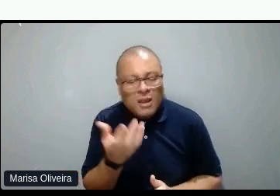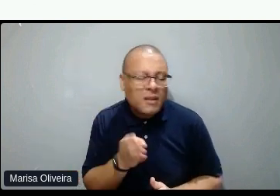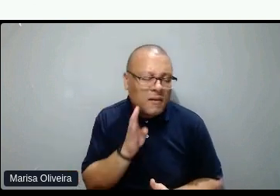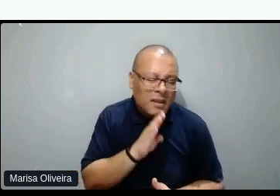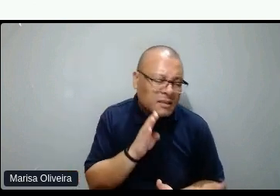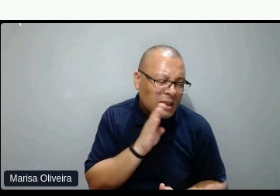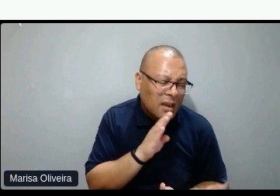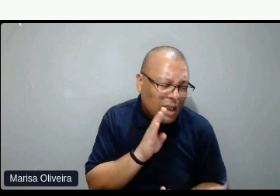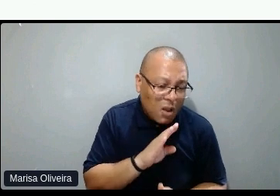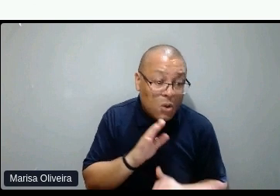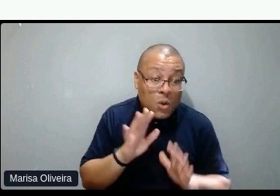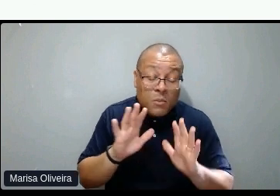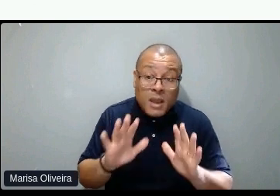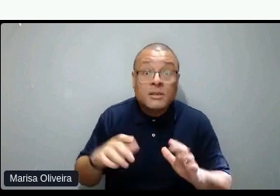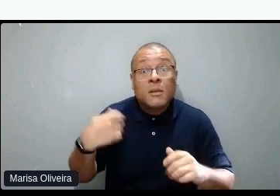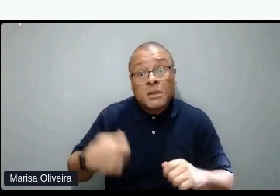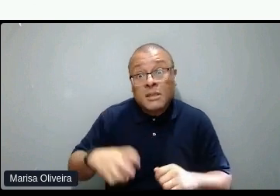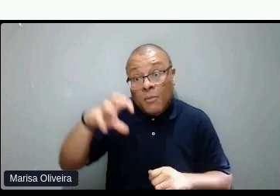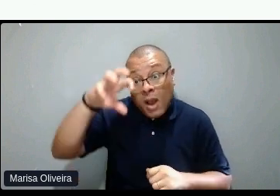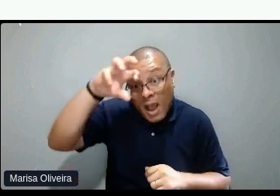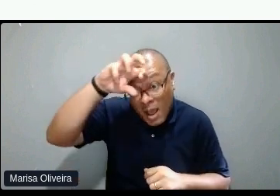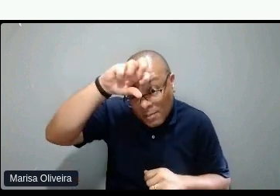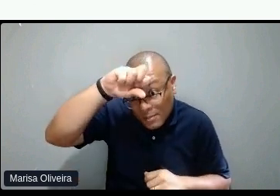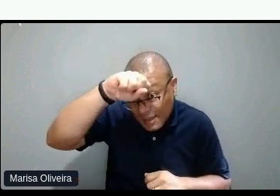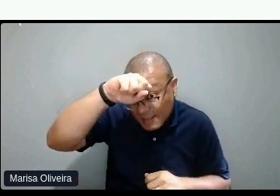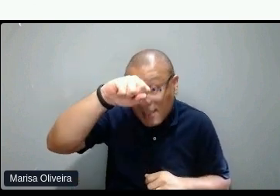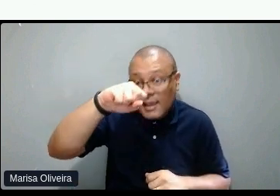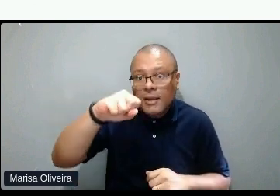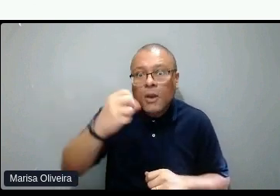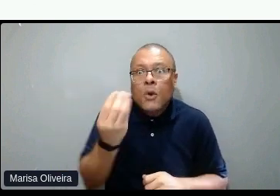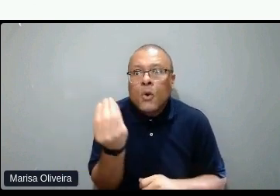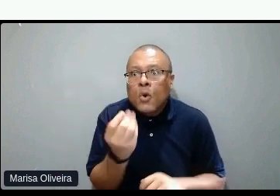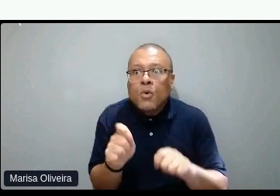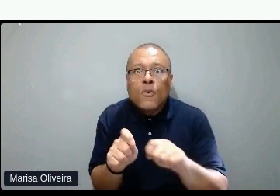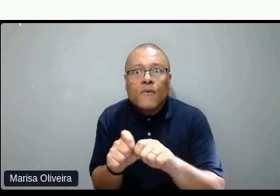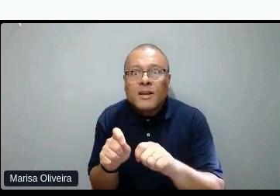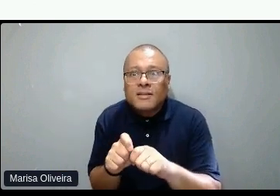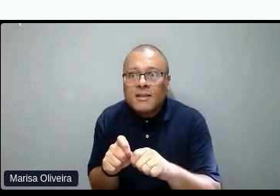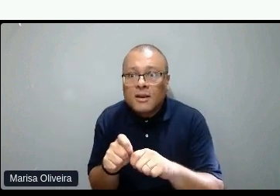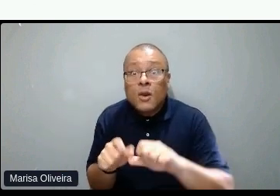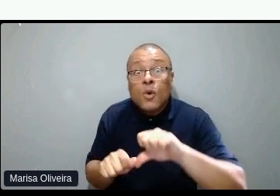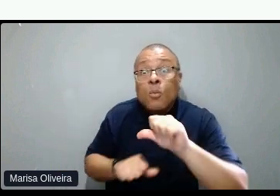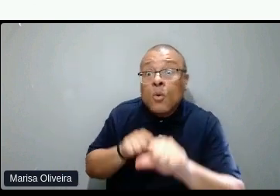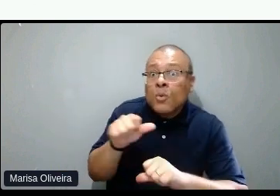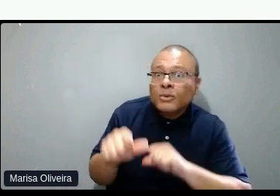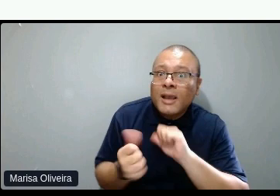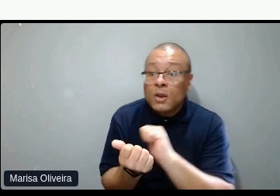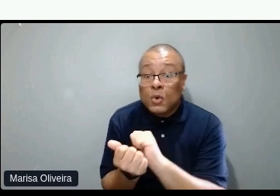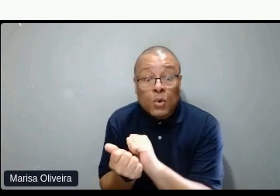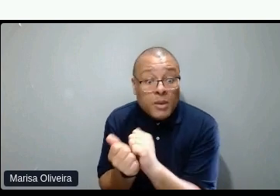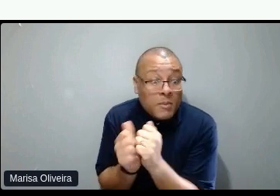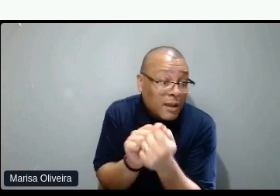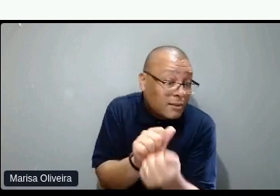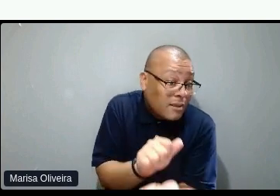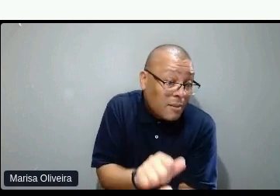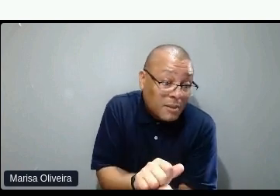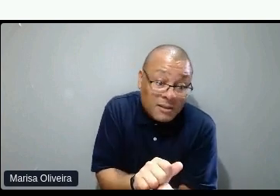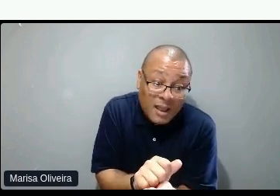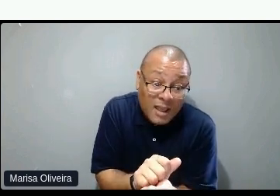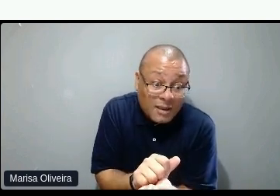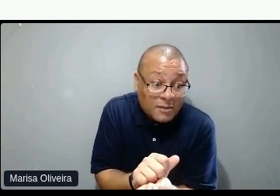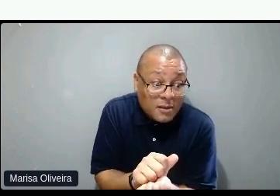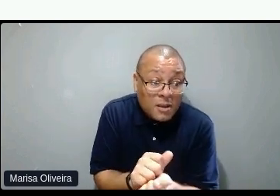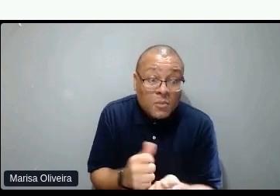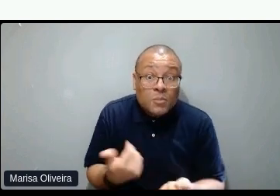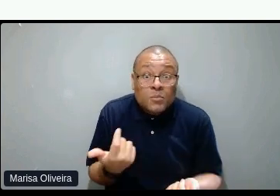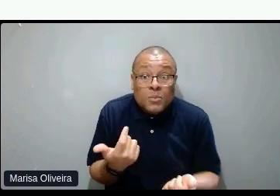we are. But we need to learn how to act in this and react to things, because if there's one thing we know is that we don't